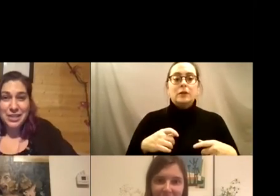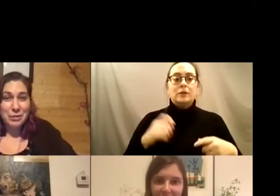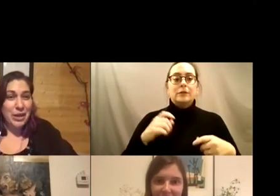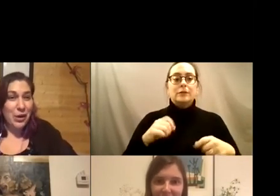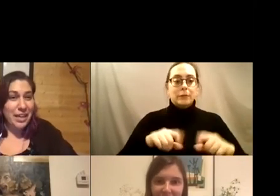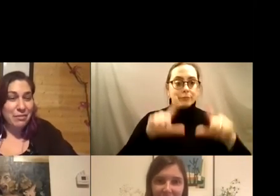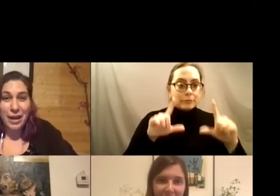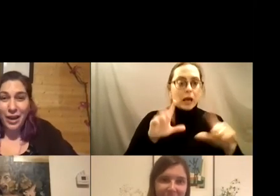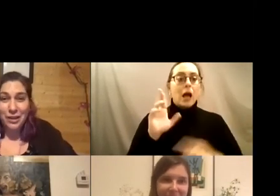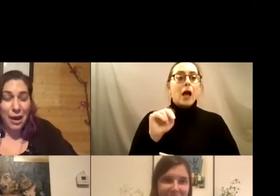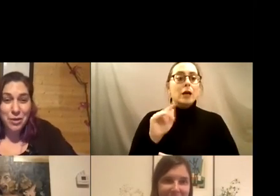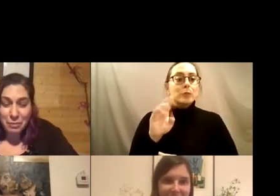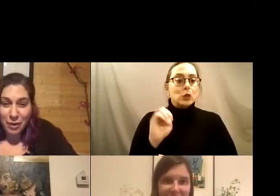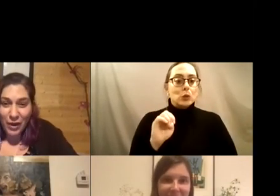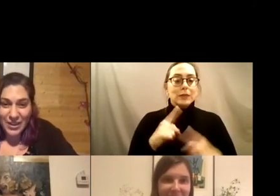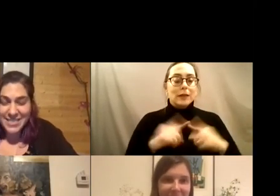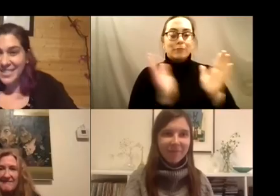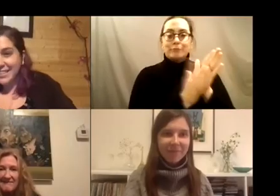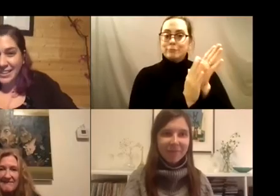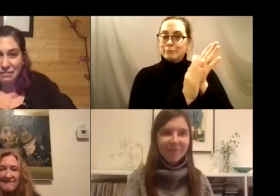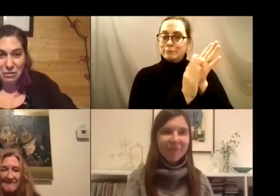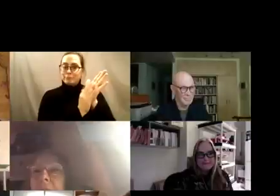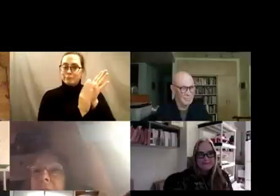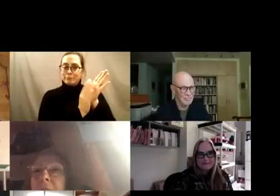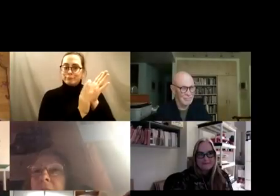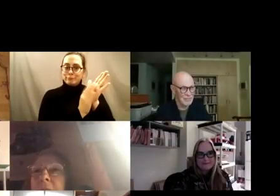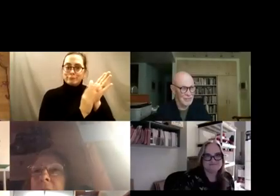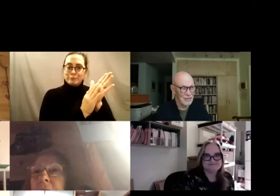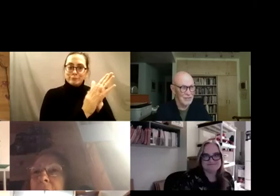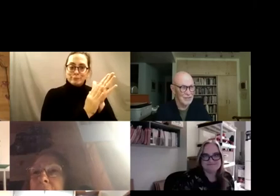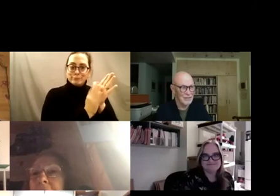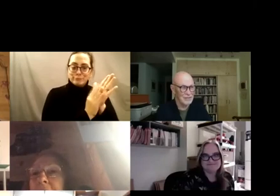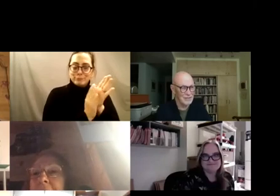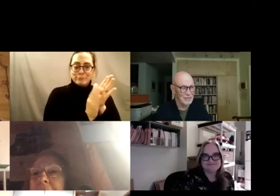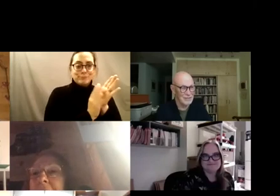yourself, so we can all give Mel a round of applause. Give everyone a second there.